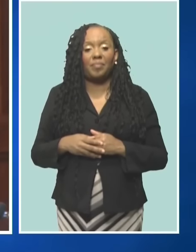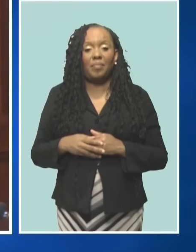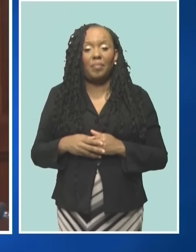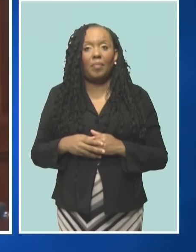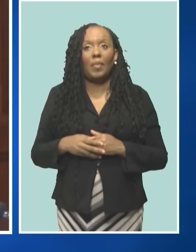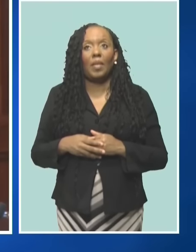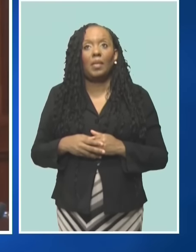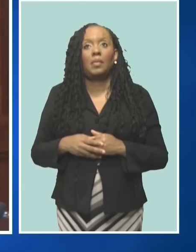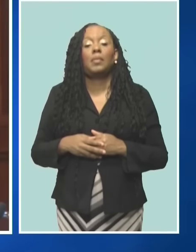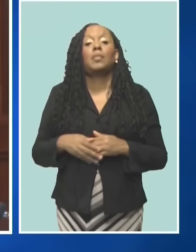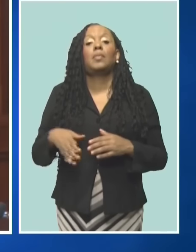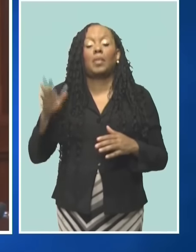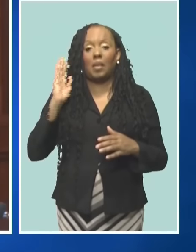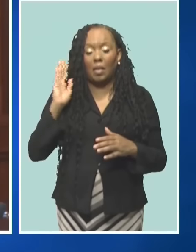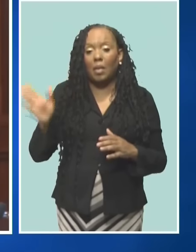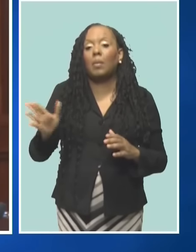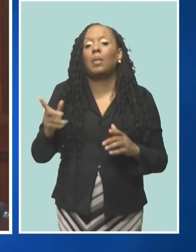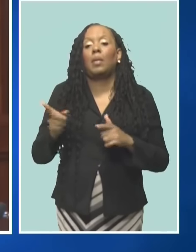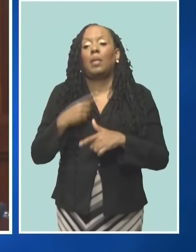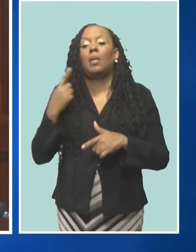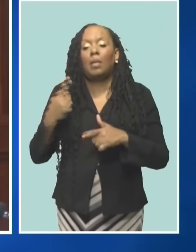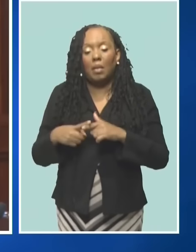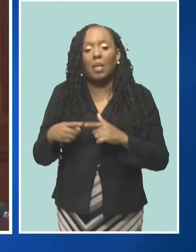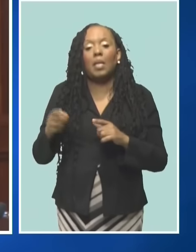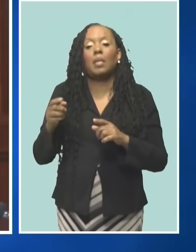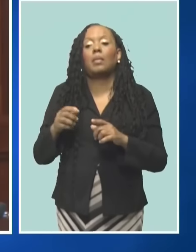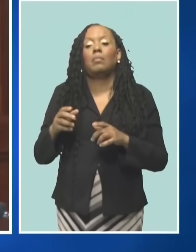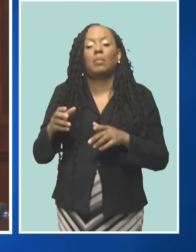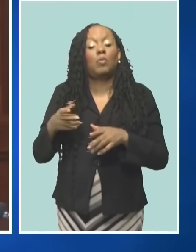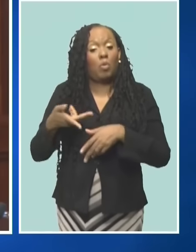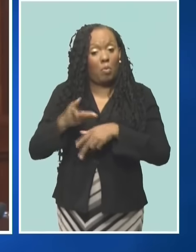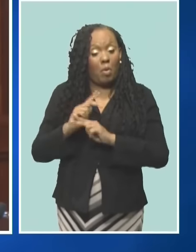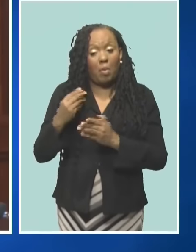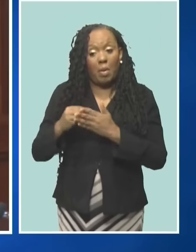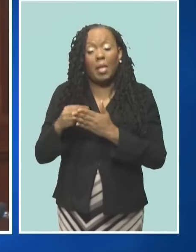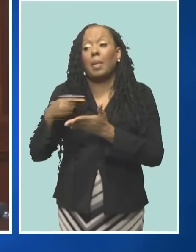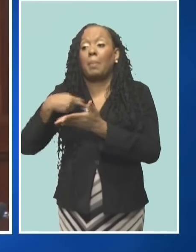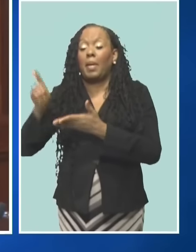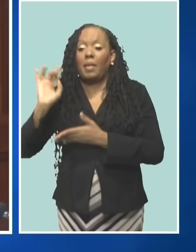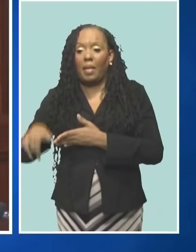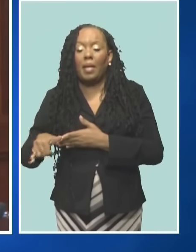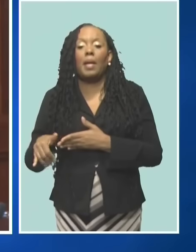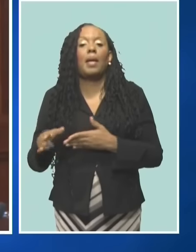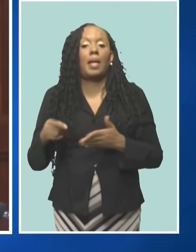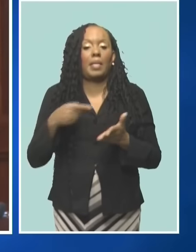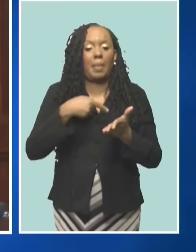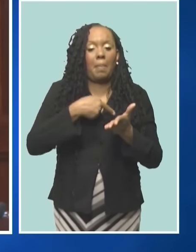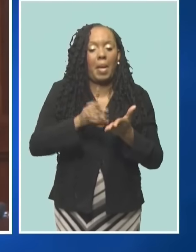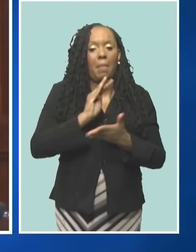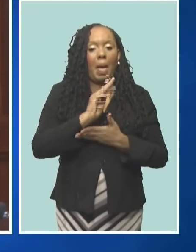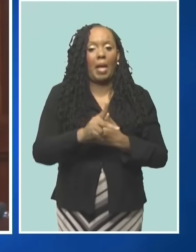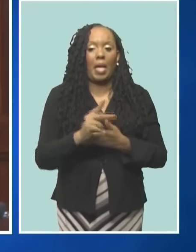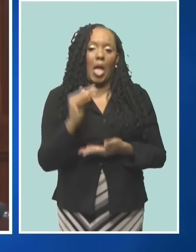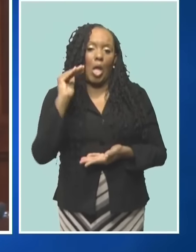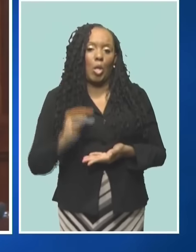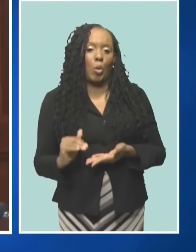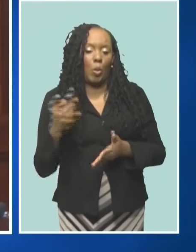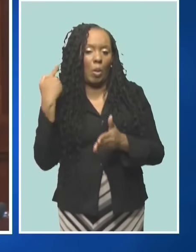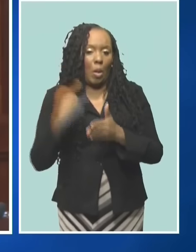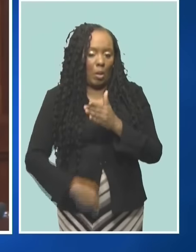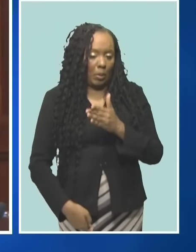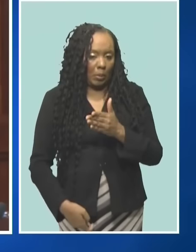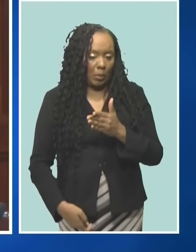some of that debt in order to reissue at a lower level in order to